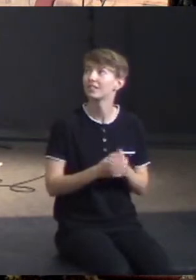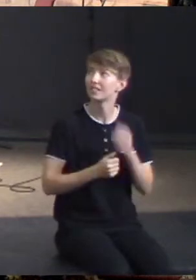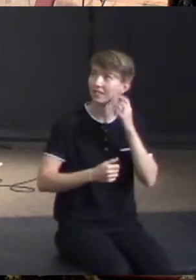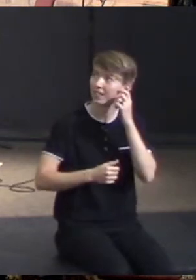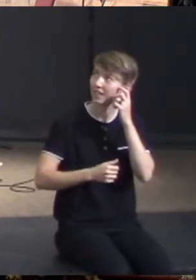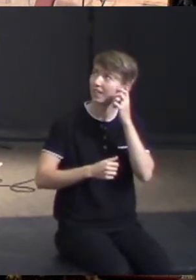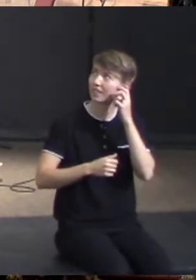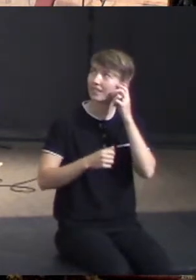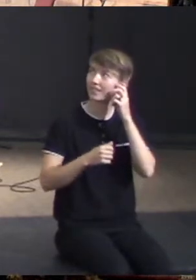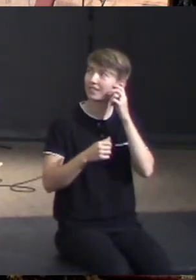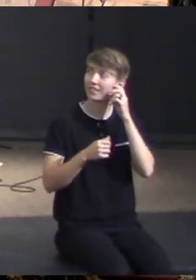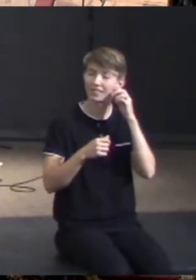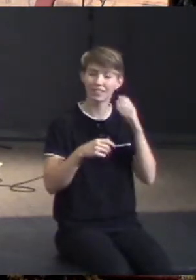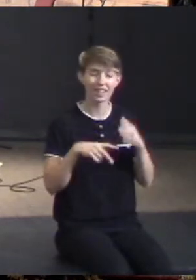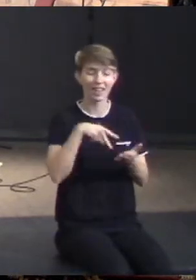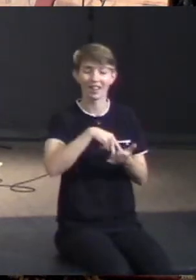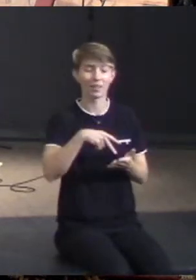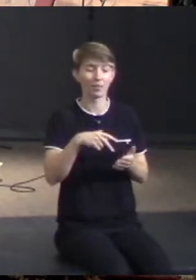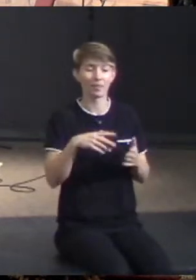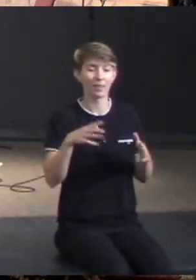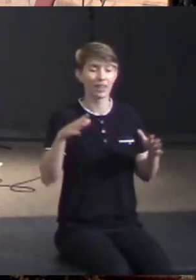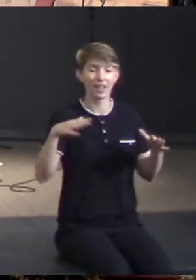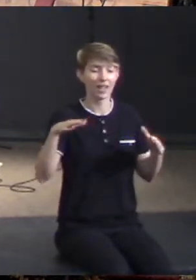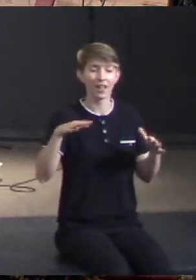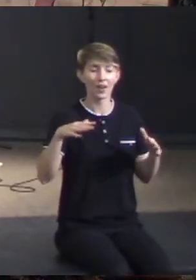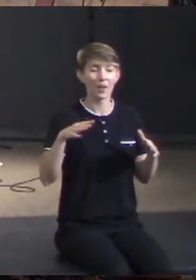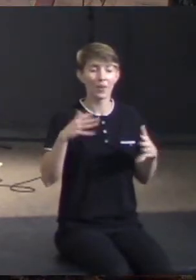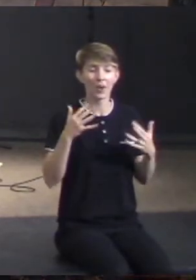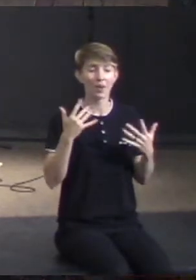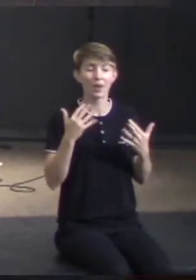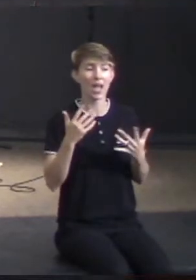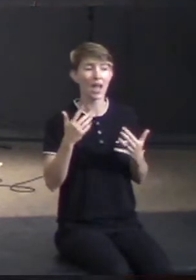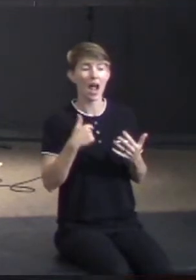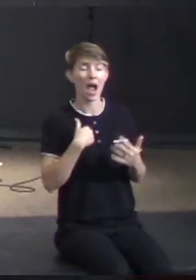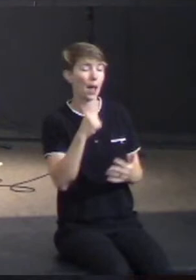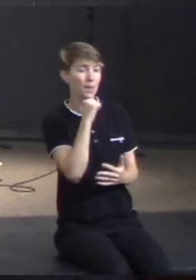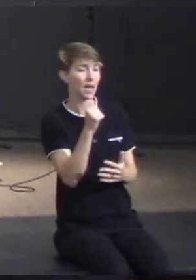everyone's attention. Hey, wait a minute. I'm not one of you.